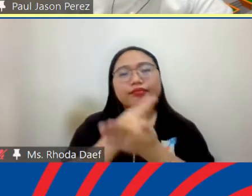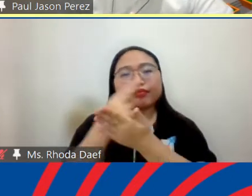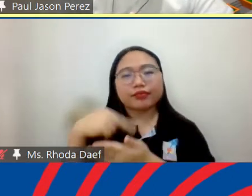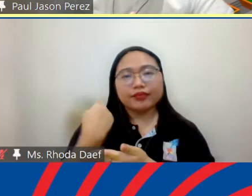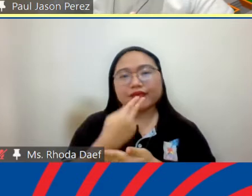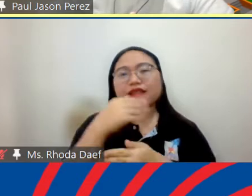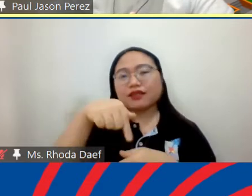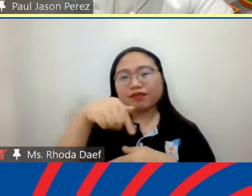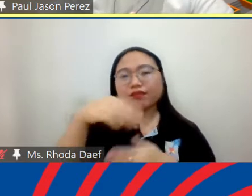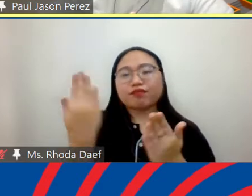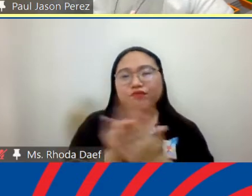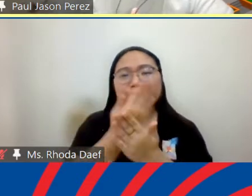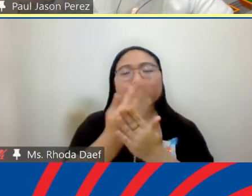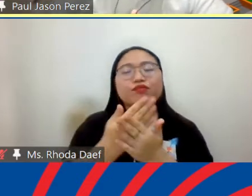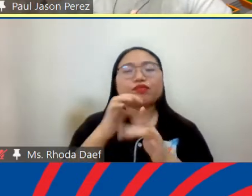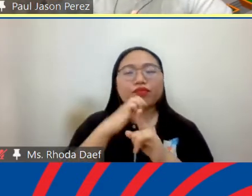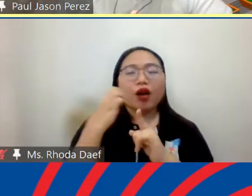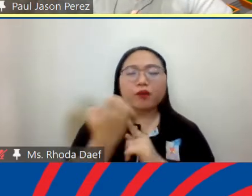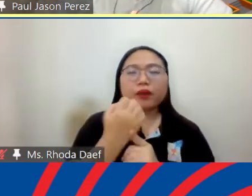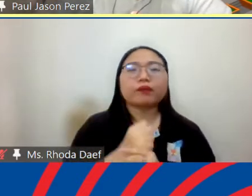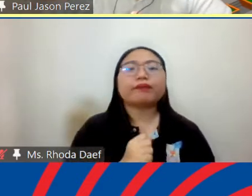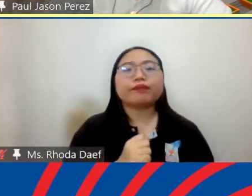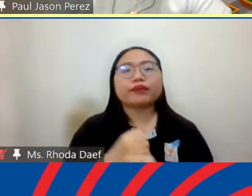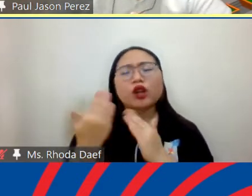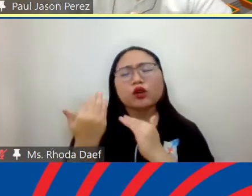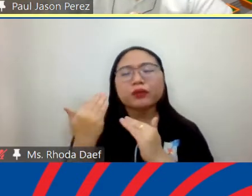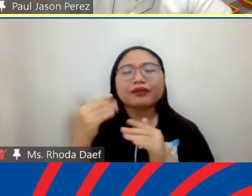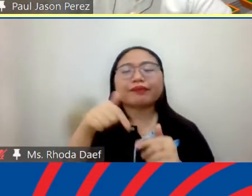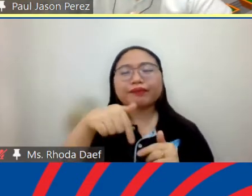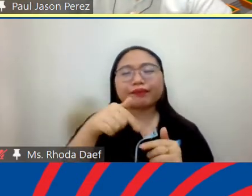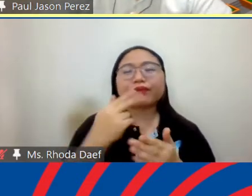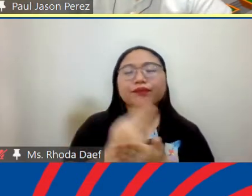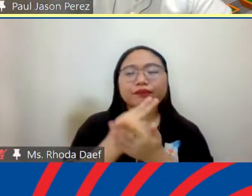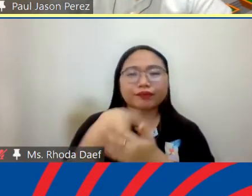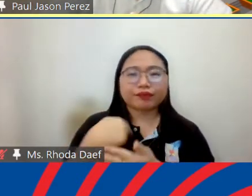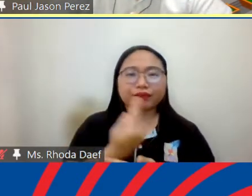environment. So hopefully makatulong siya sa atin.